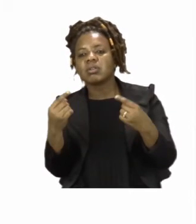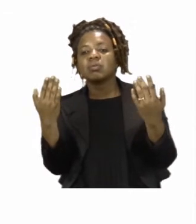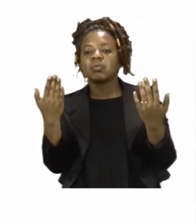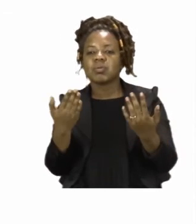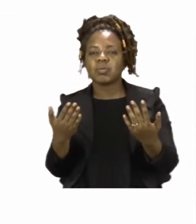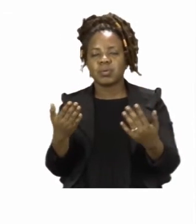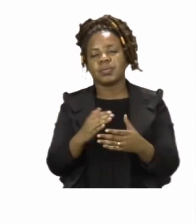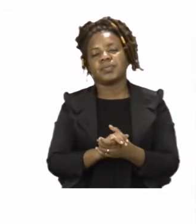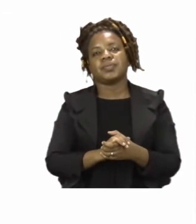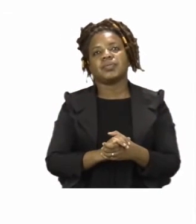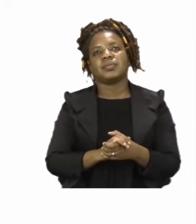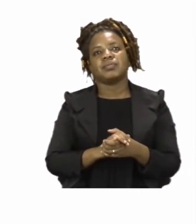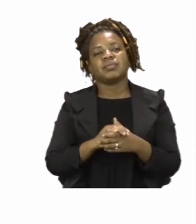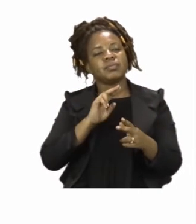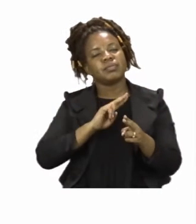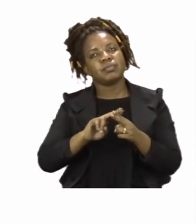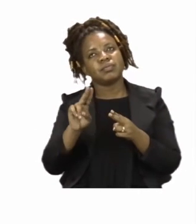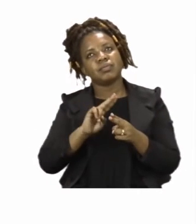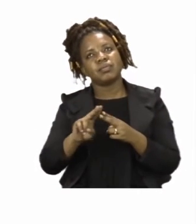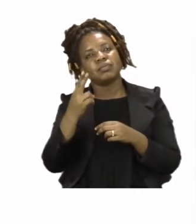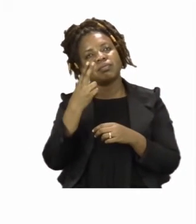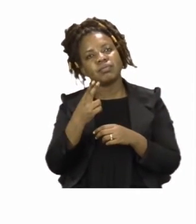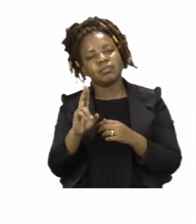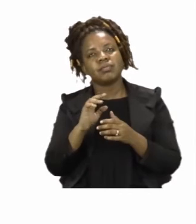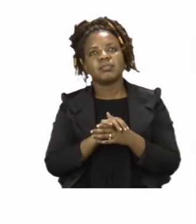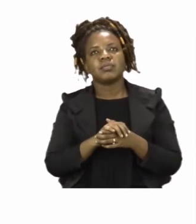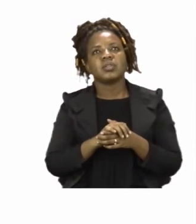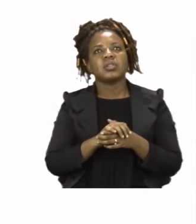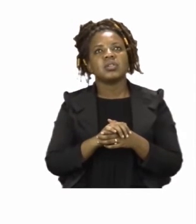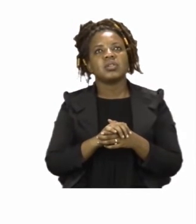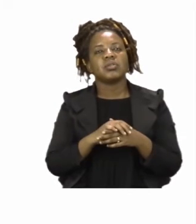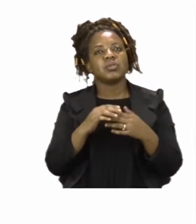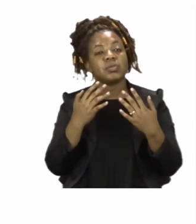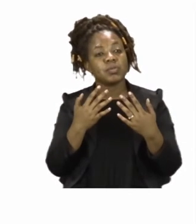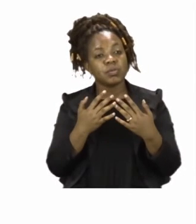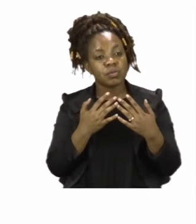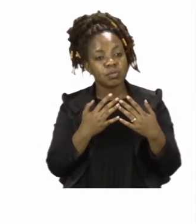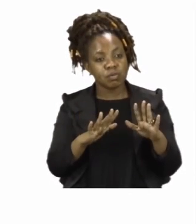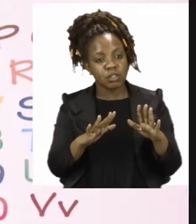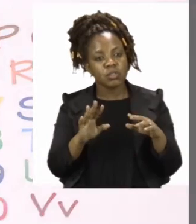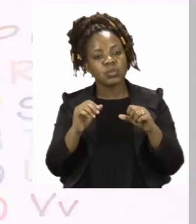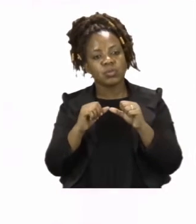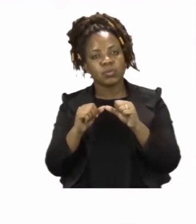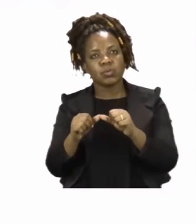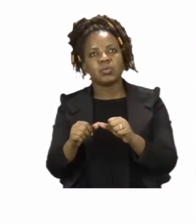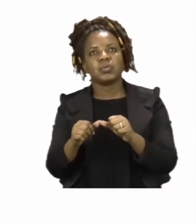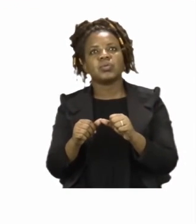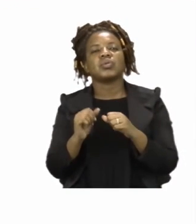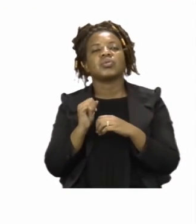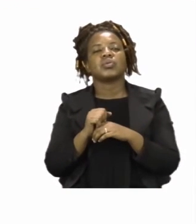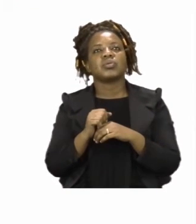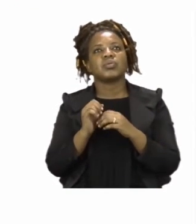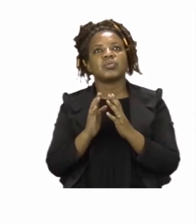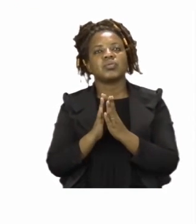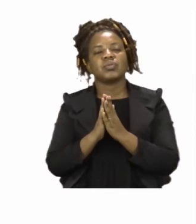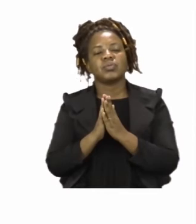your time and when you are done please can you go to page seven on